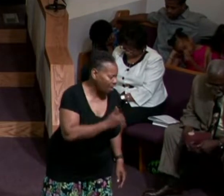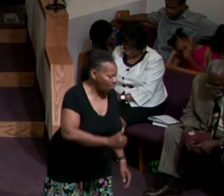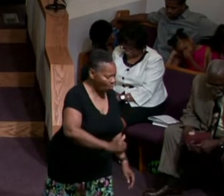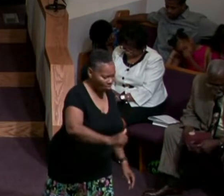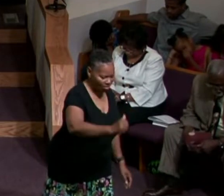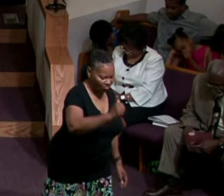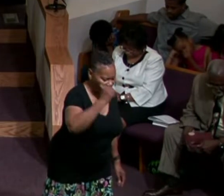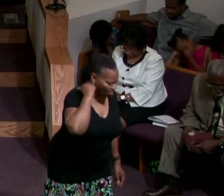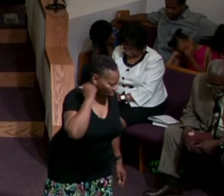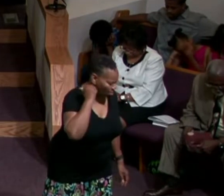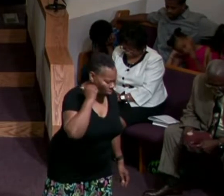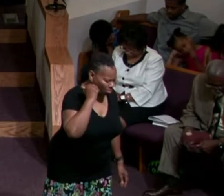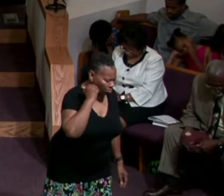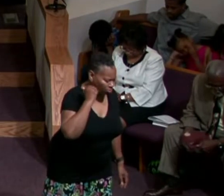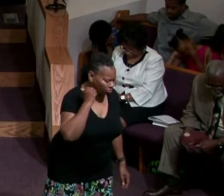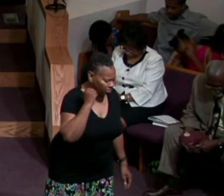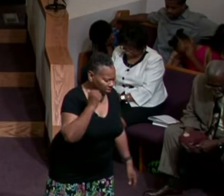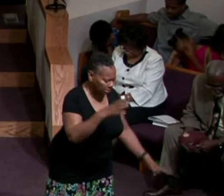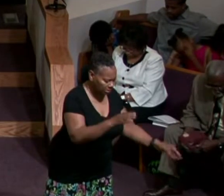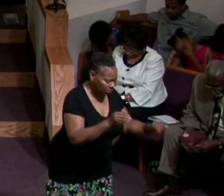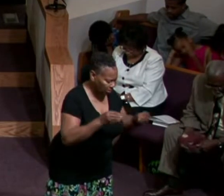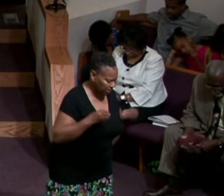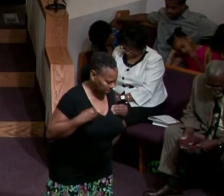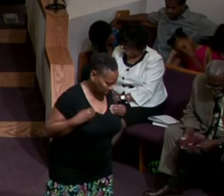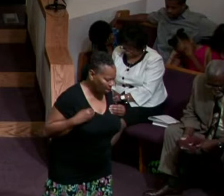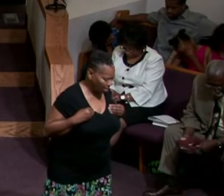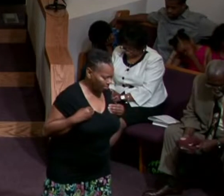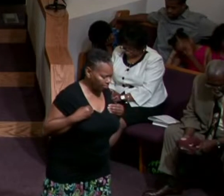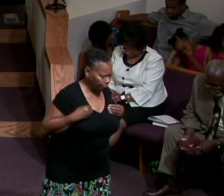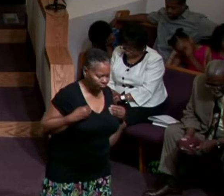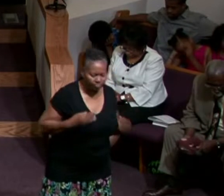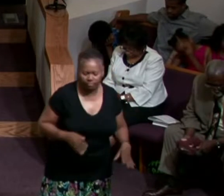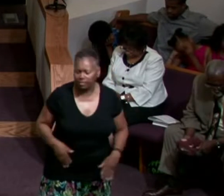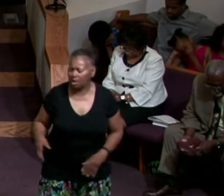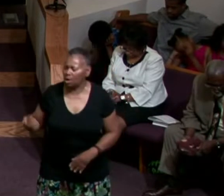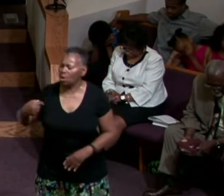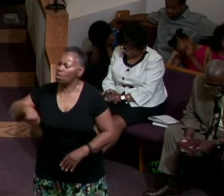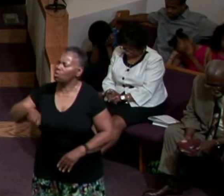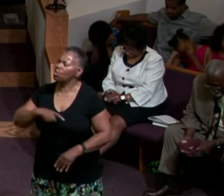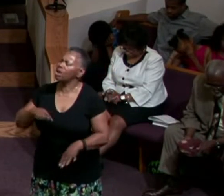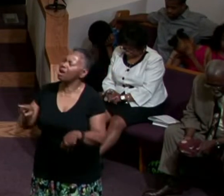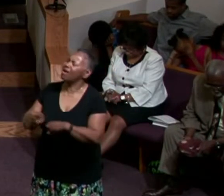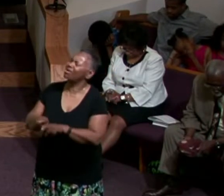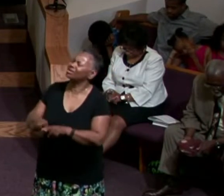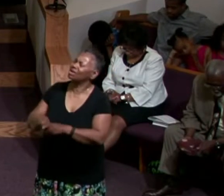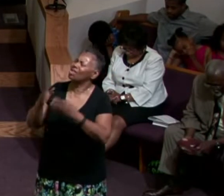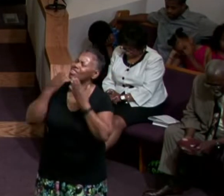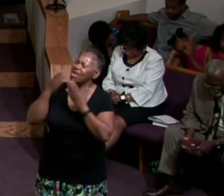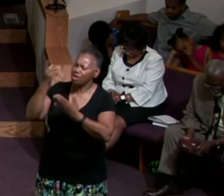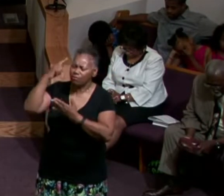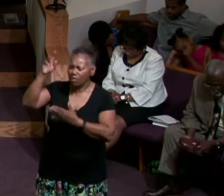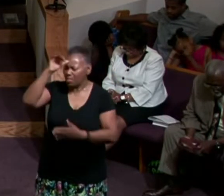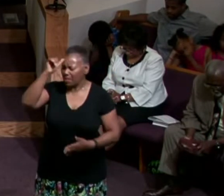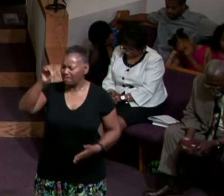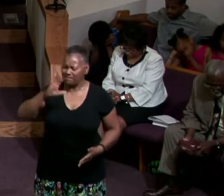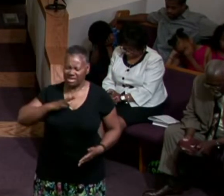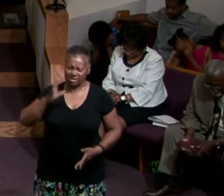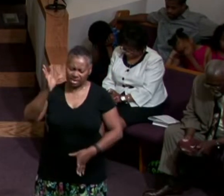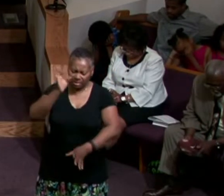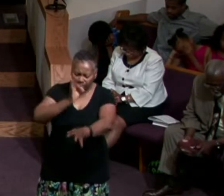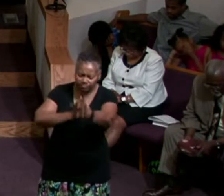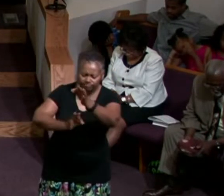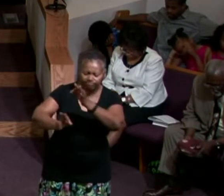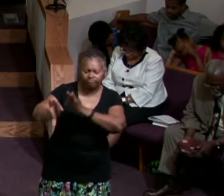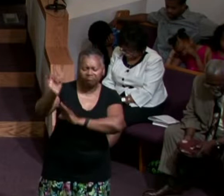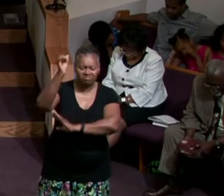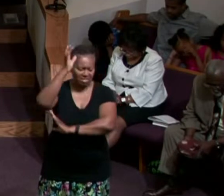refuse to take fatherhood. But Lord, we also thank you for the men that have stepped in